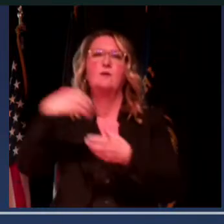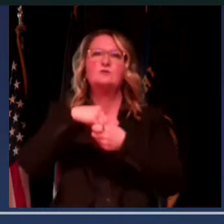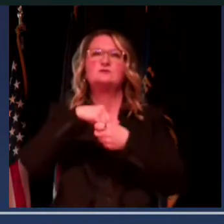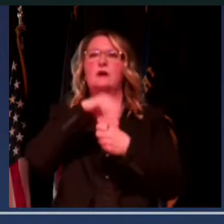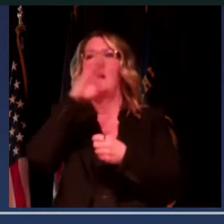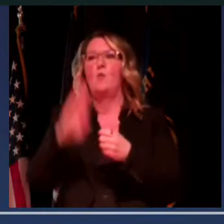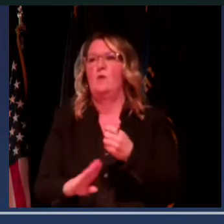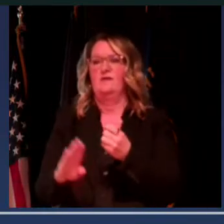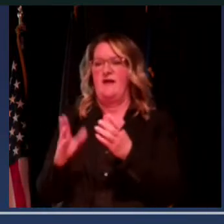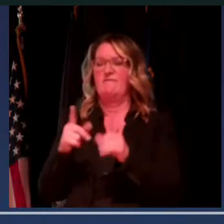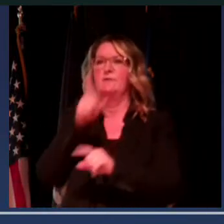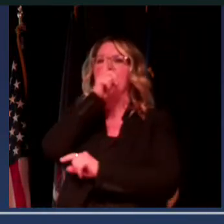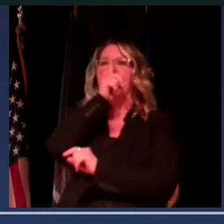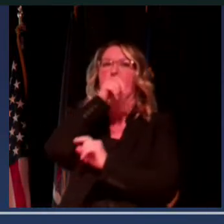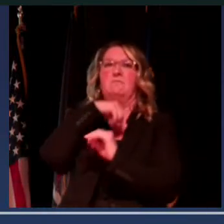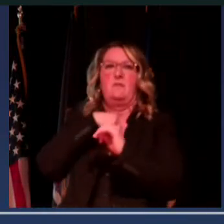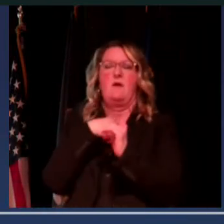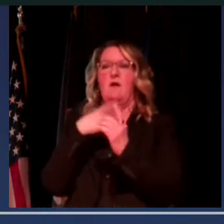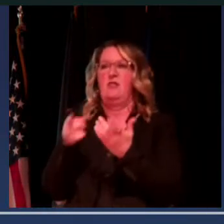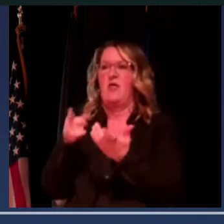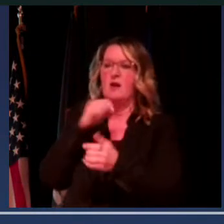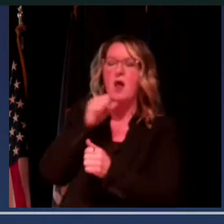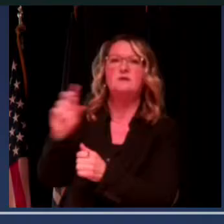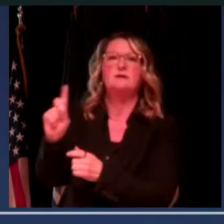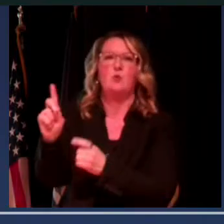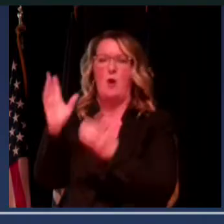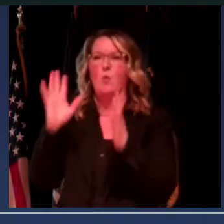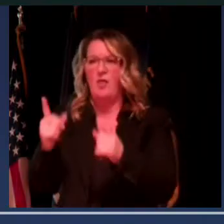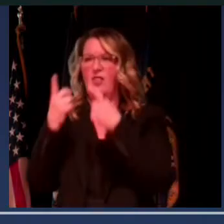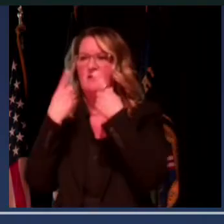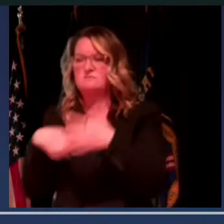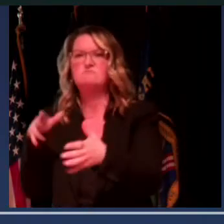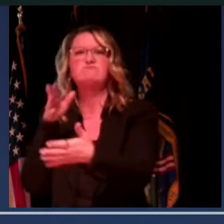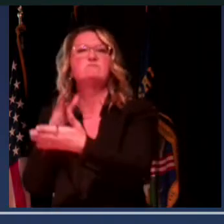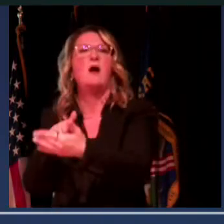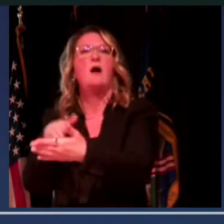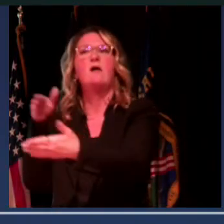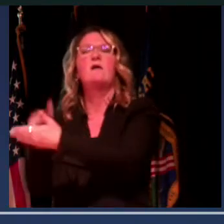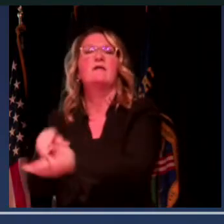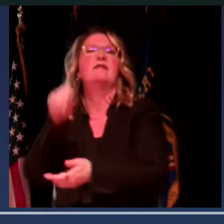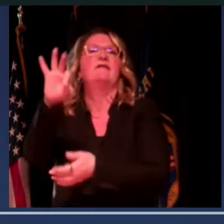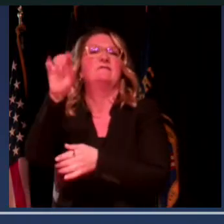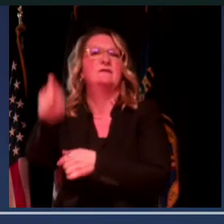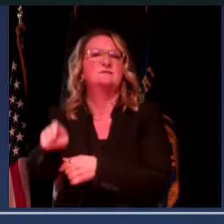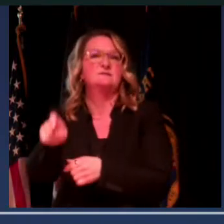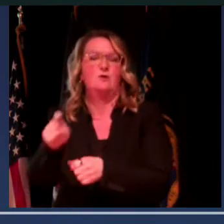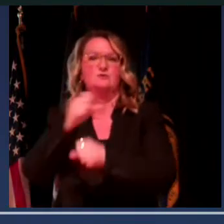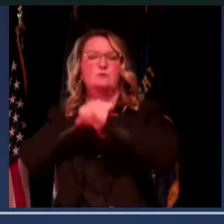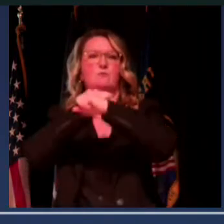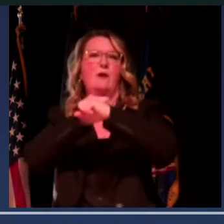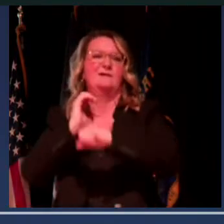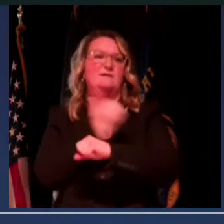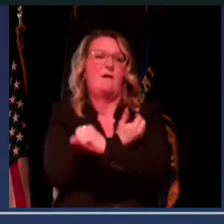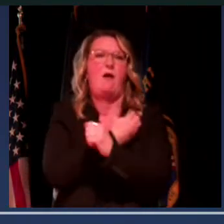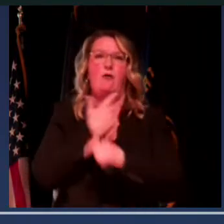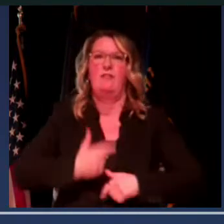out undemocratic and un-American actions, and I will file additional suits if necessary to protect our way of